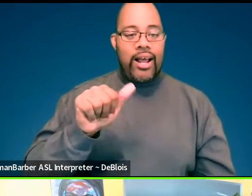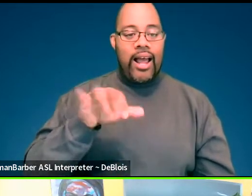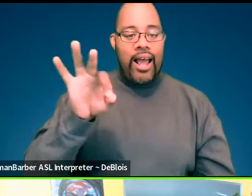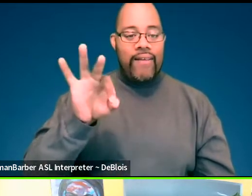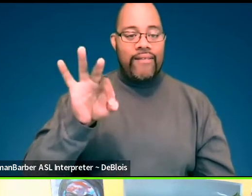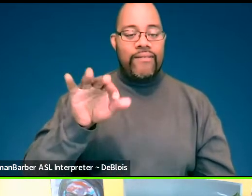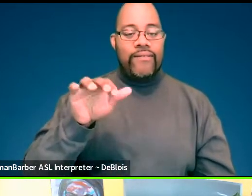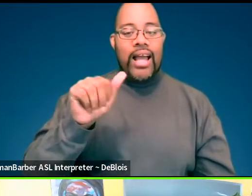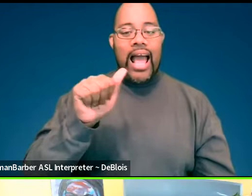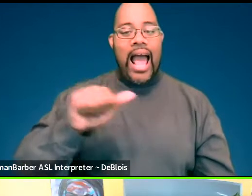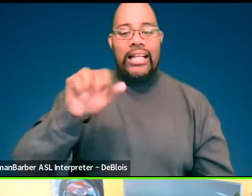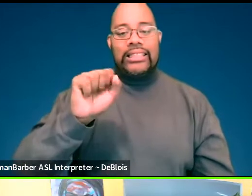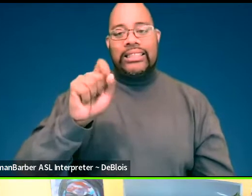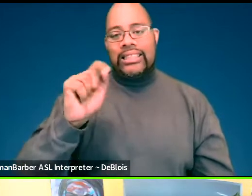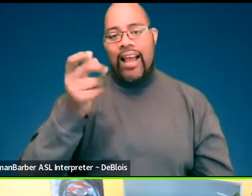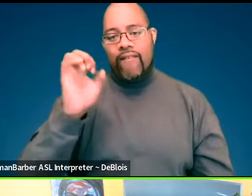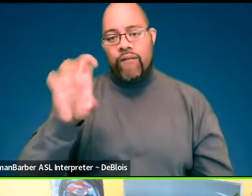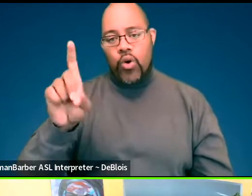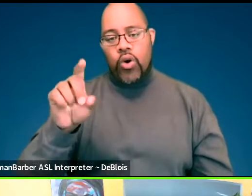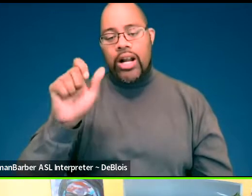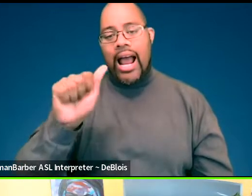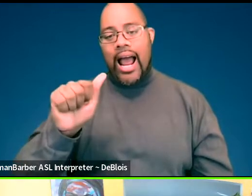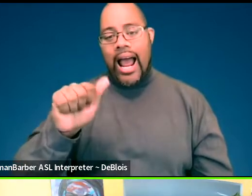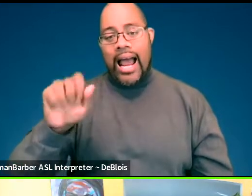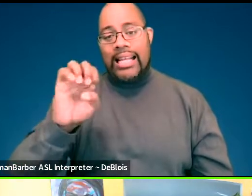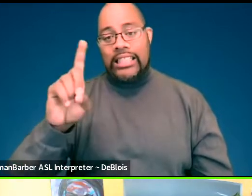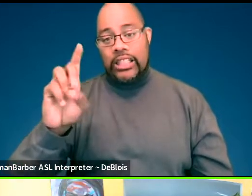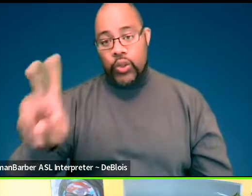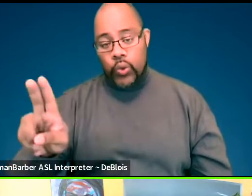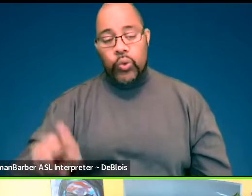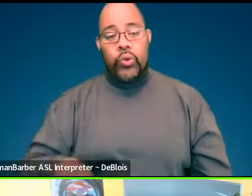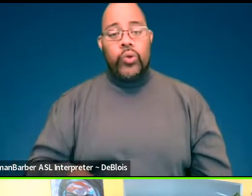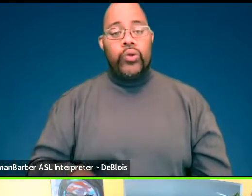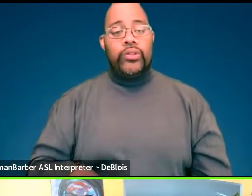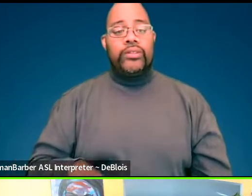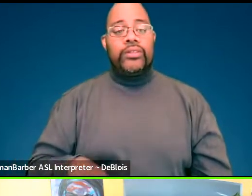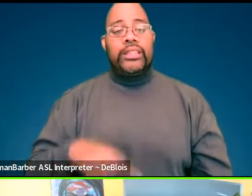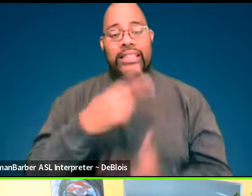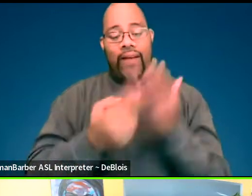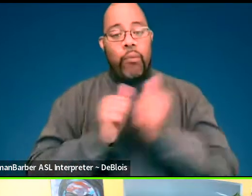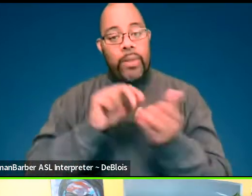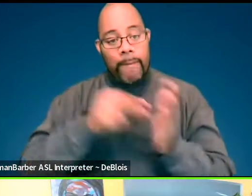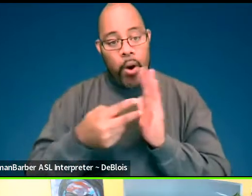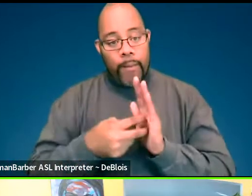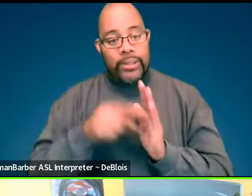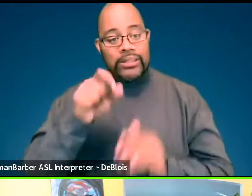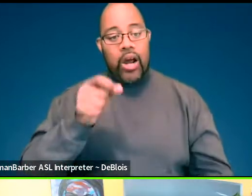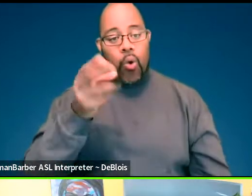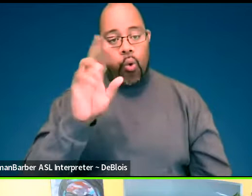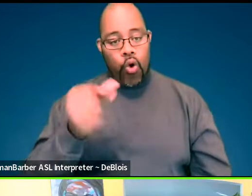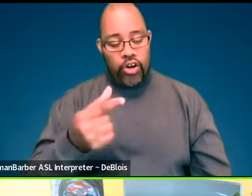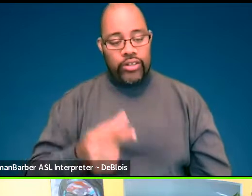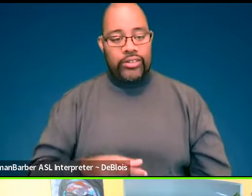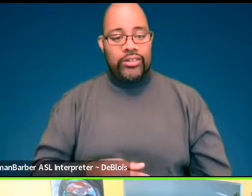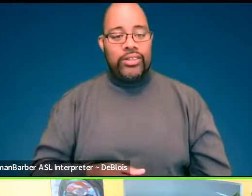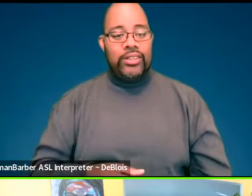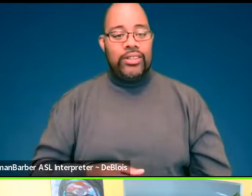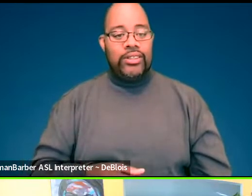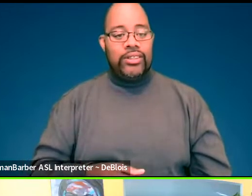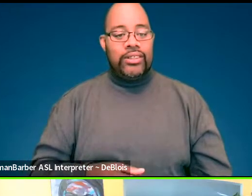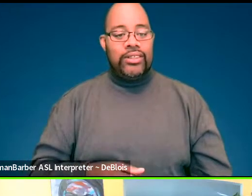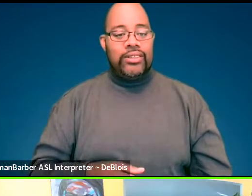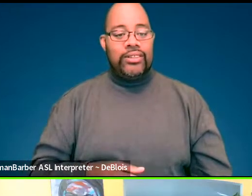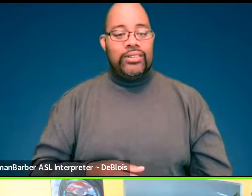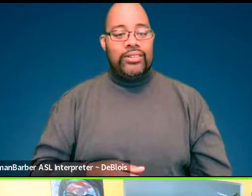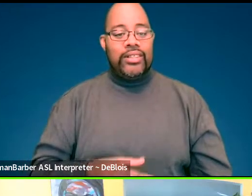ayanaf@stanford.edu. Please do check out the Society of Black Archaeologists.com, divingwithapurpose.org. Also